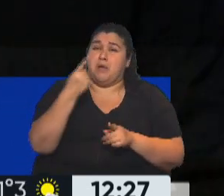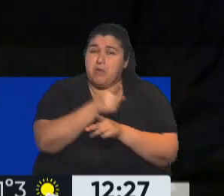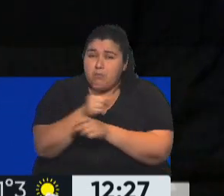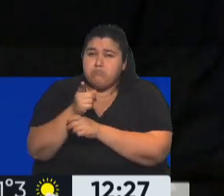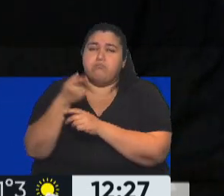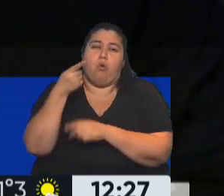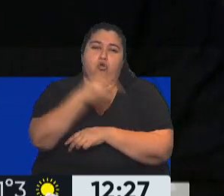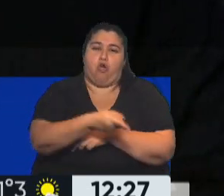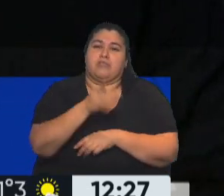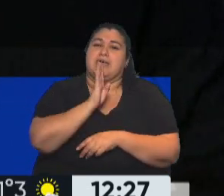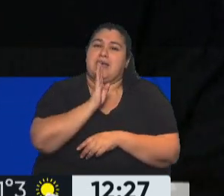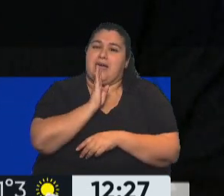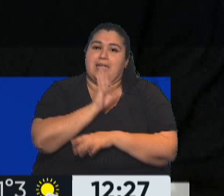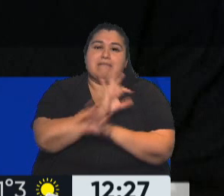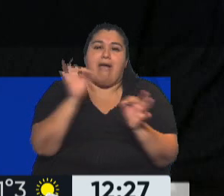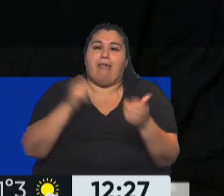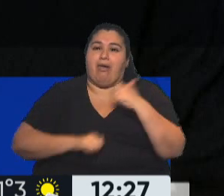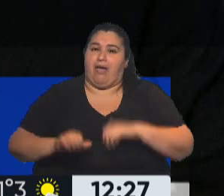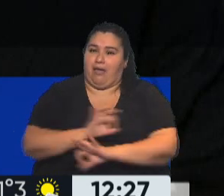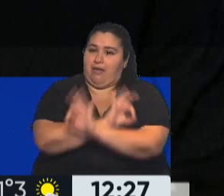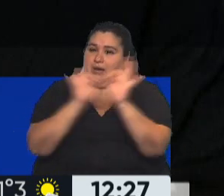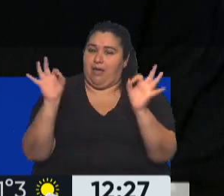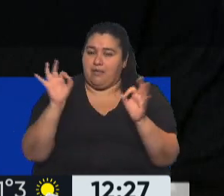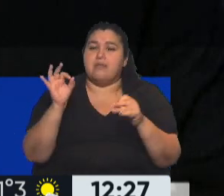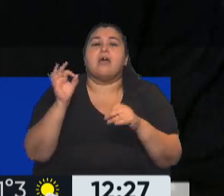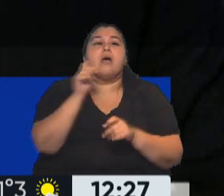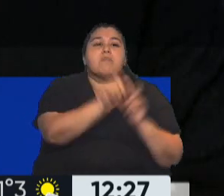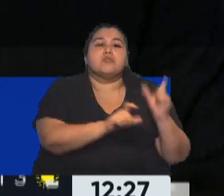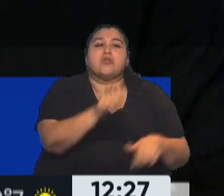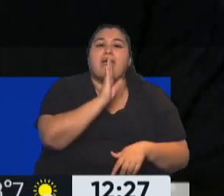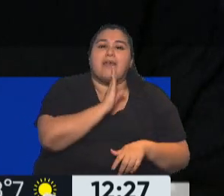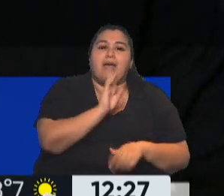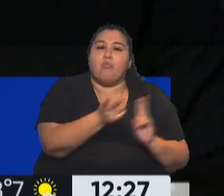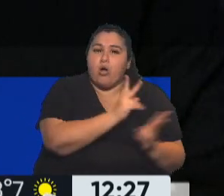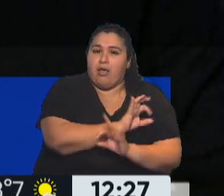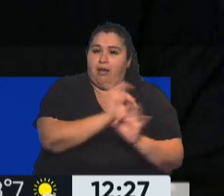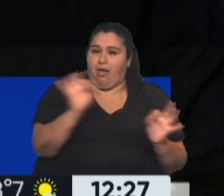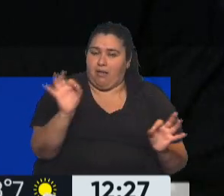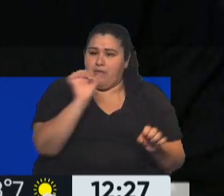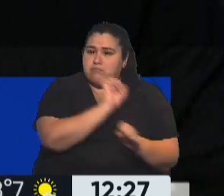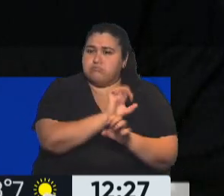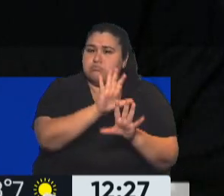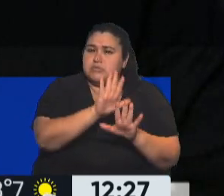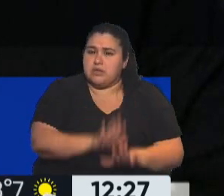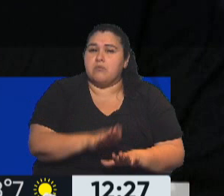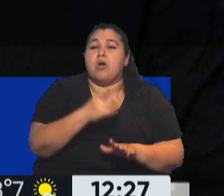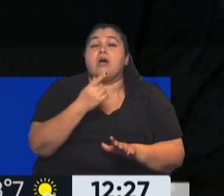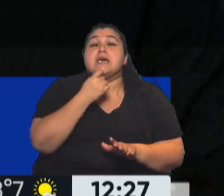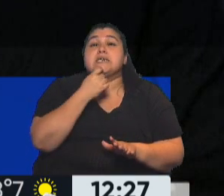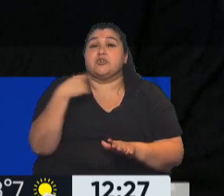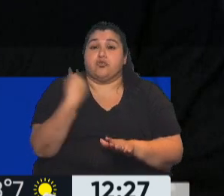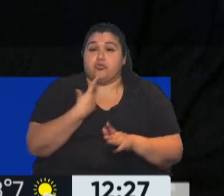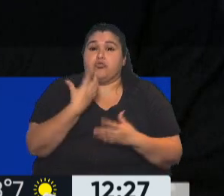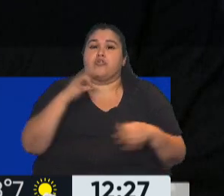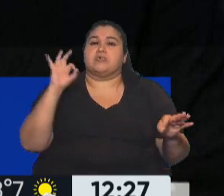Israel. No one was hurt. No one Israeli was accidentally killed, and it just stopped. We saved Israel.